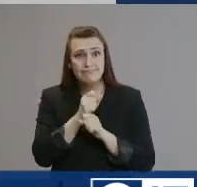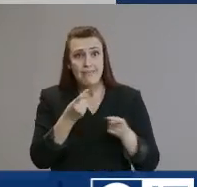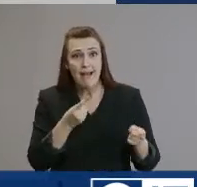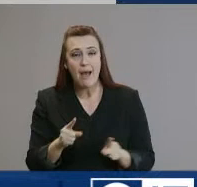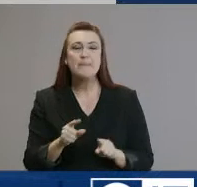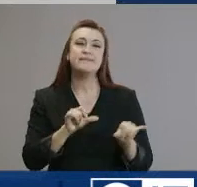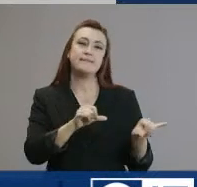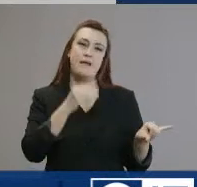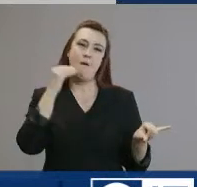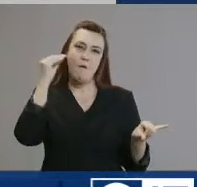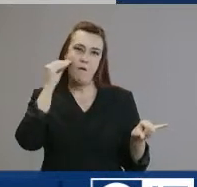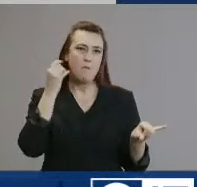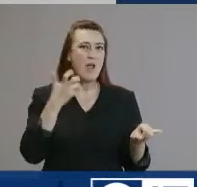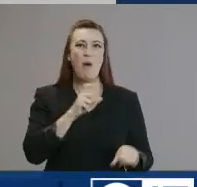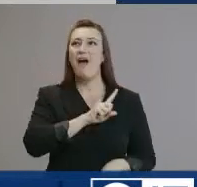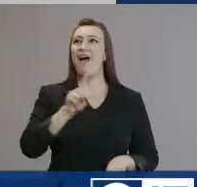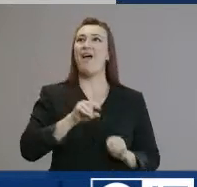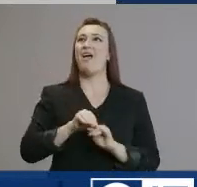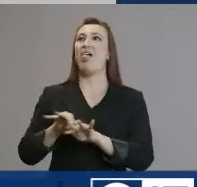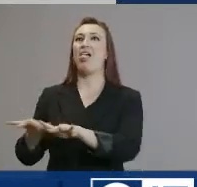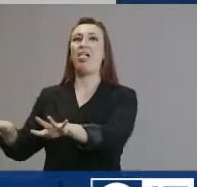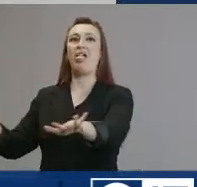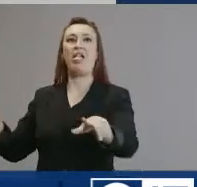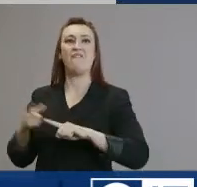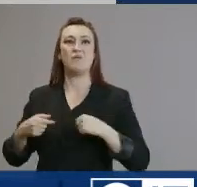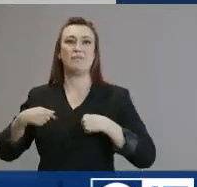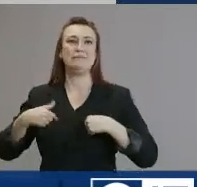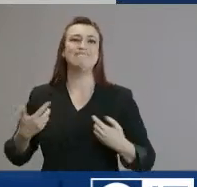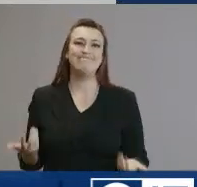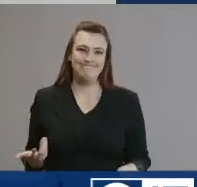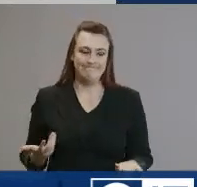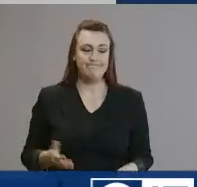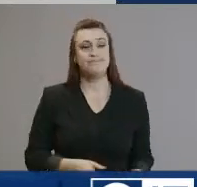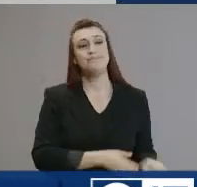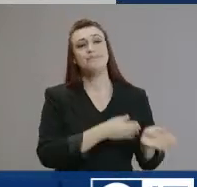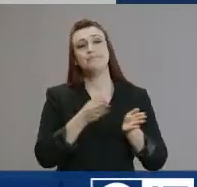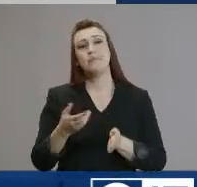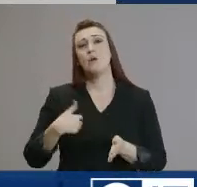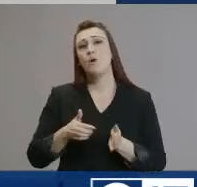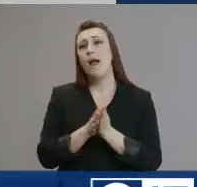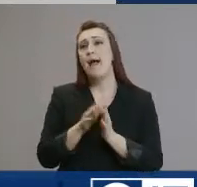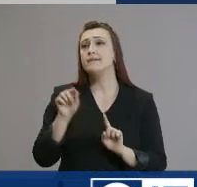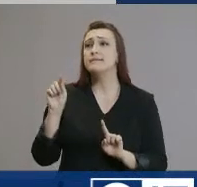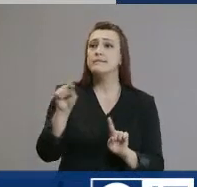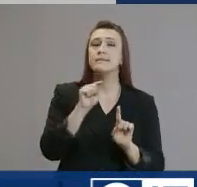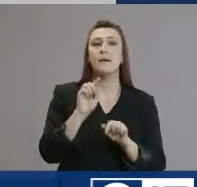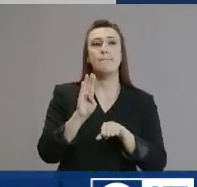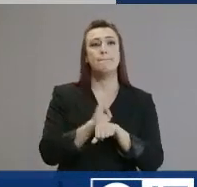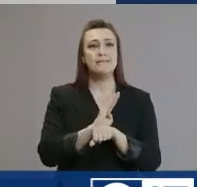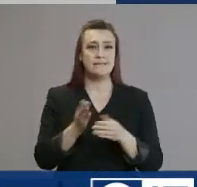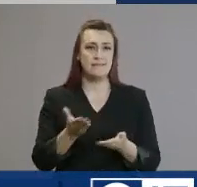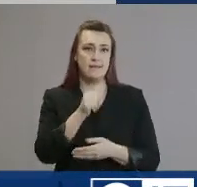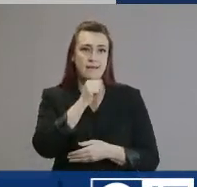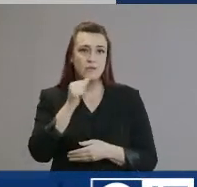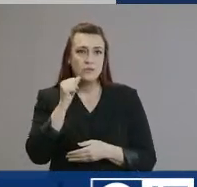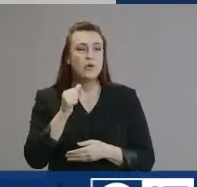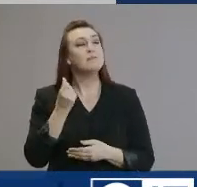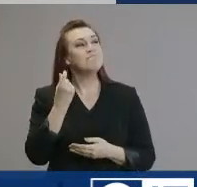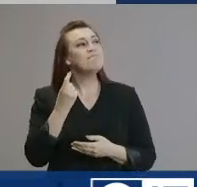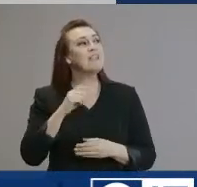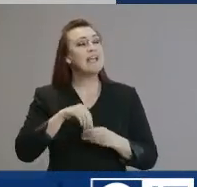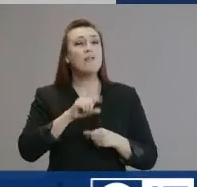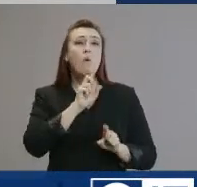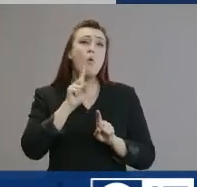We're asking that all Arizona businesses do their part. So in the Returning Smarter executive order, it does require